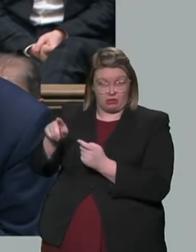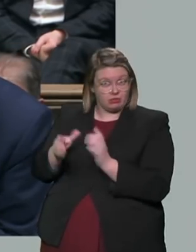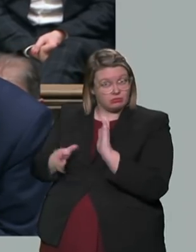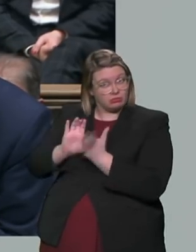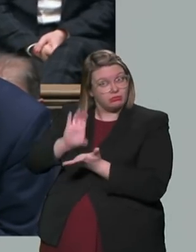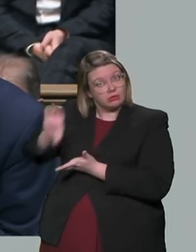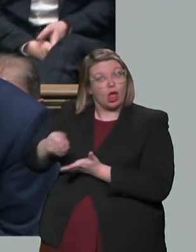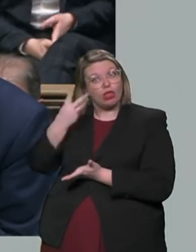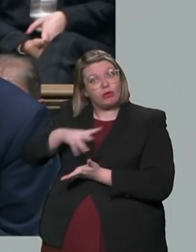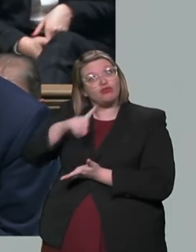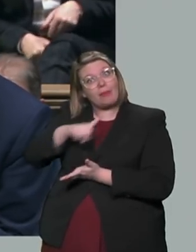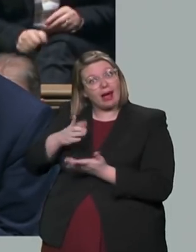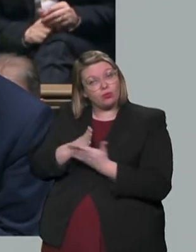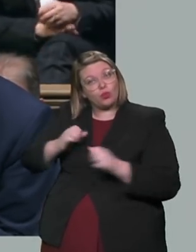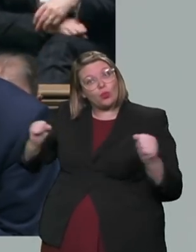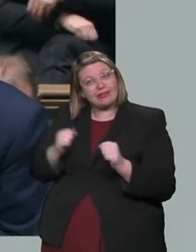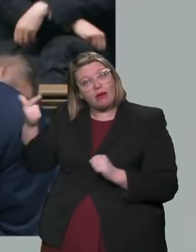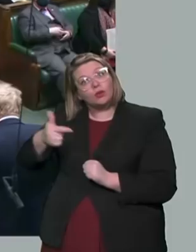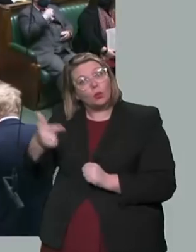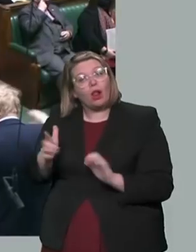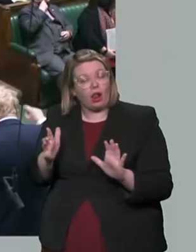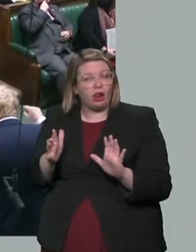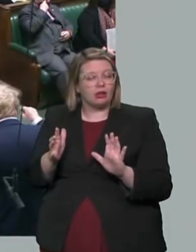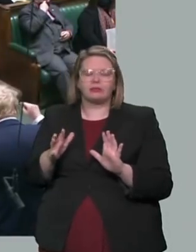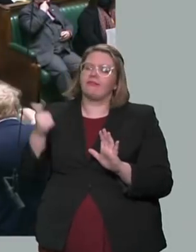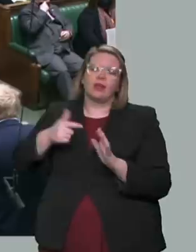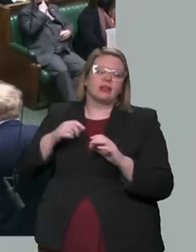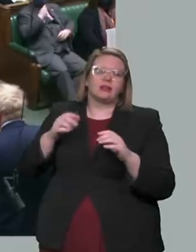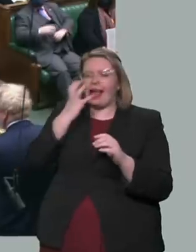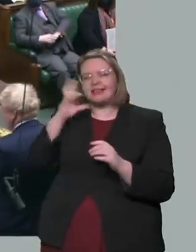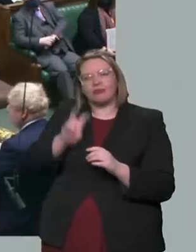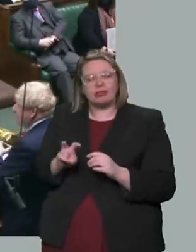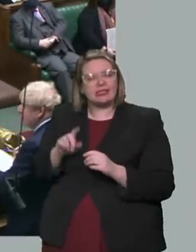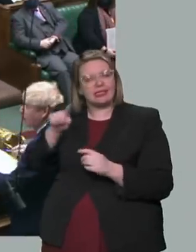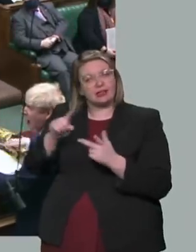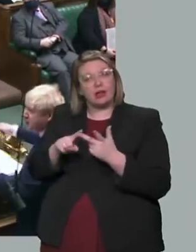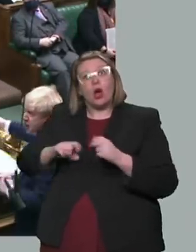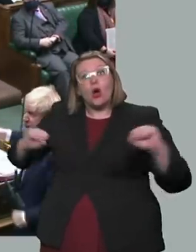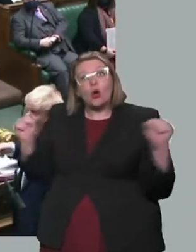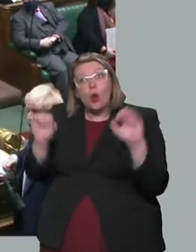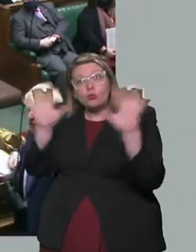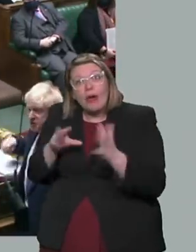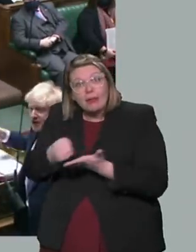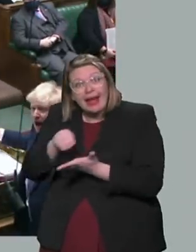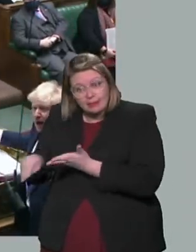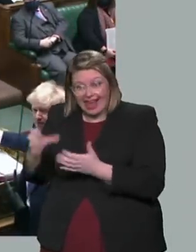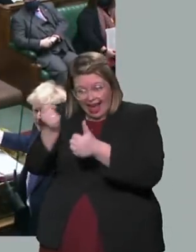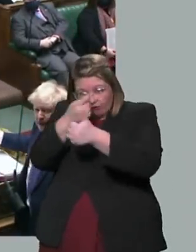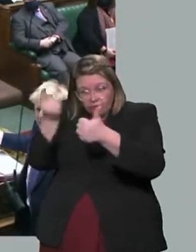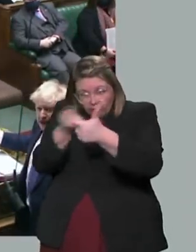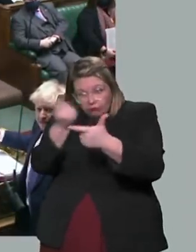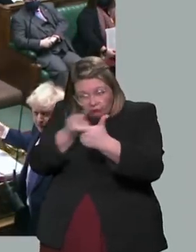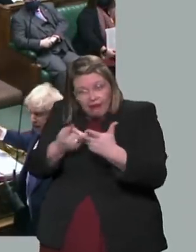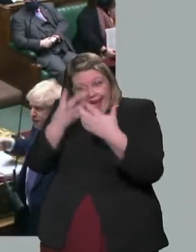£300 through the winter fuel payment, the cold weather payments for 4 million people, and they now have